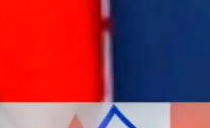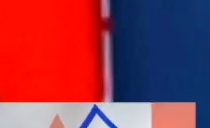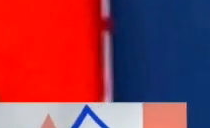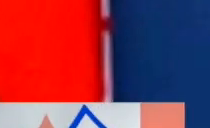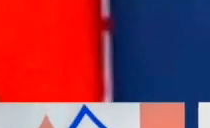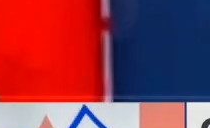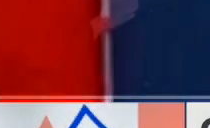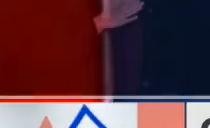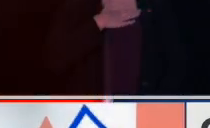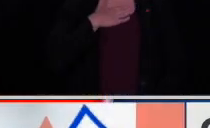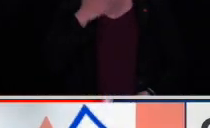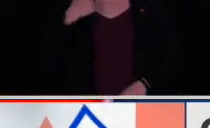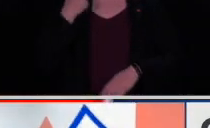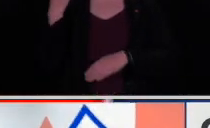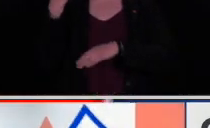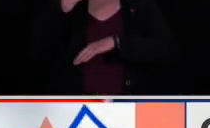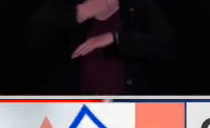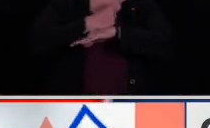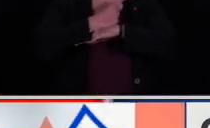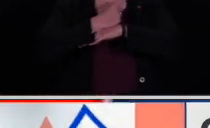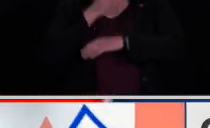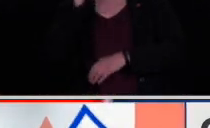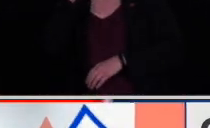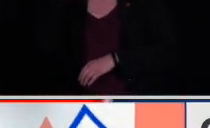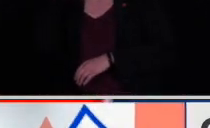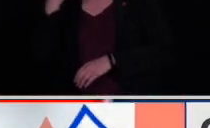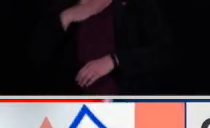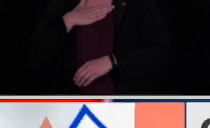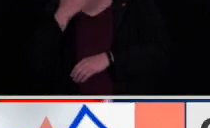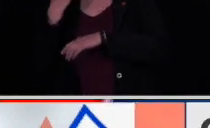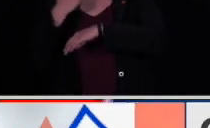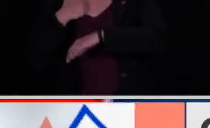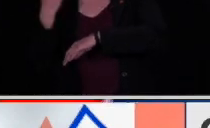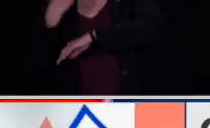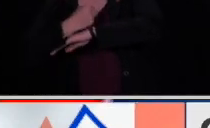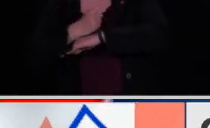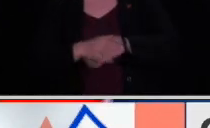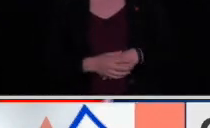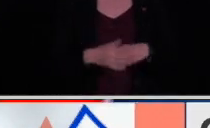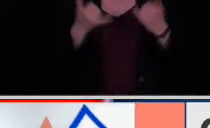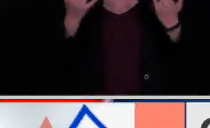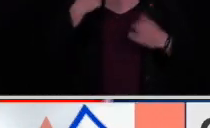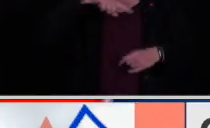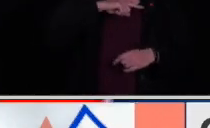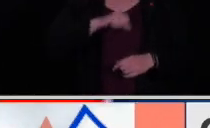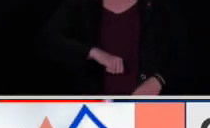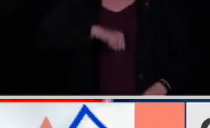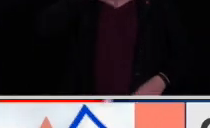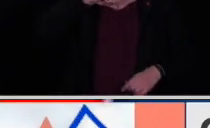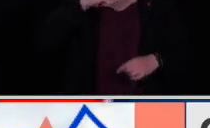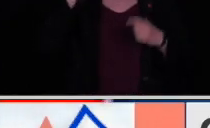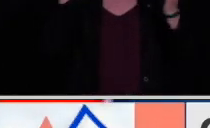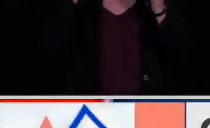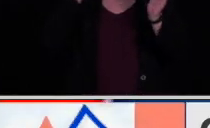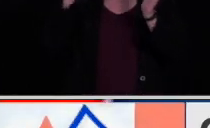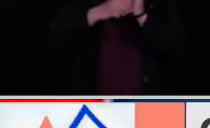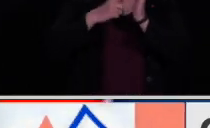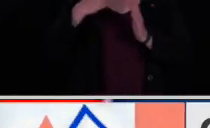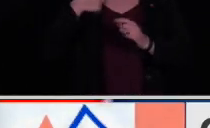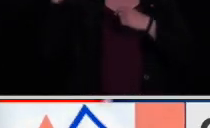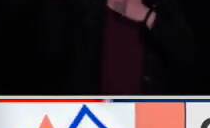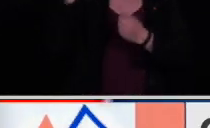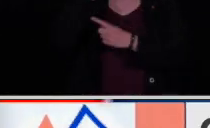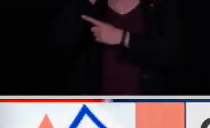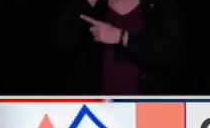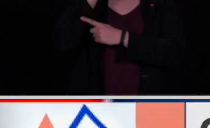Happy Canada Day, everyone. Bonne fête du Canada. Today, we proudly celebrate Canada's 153rd birthday,